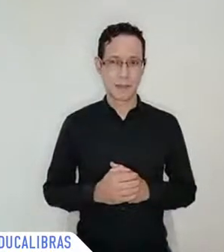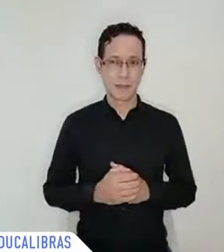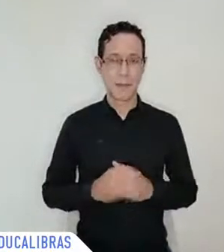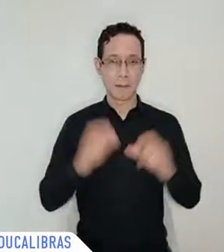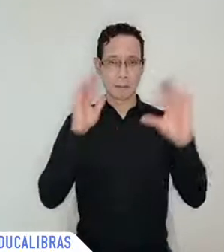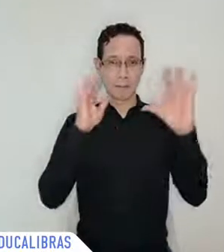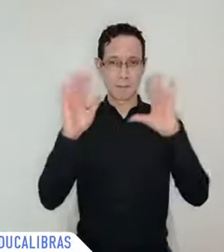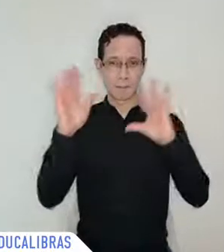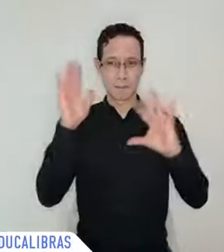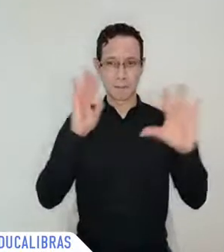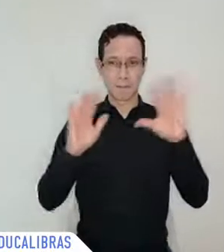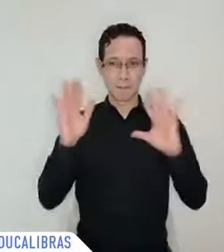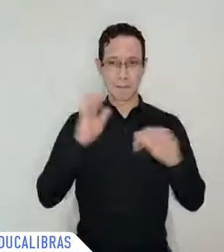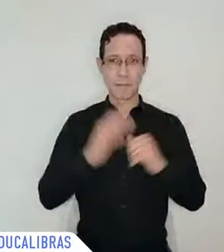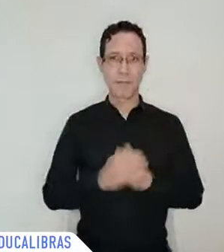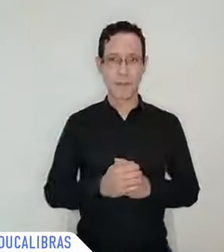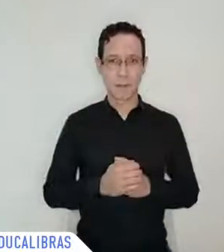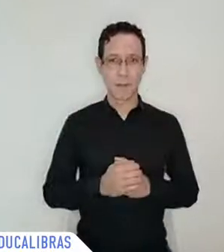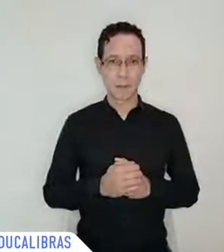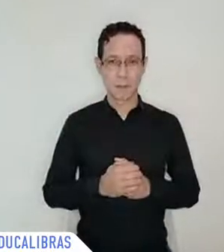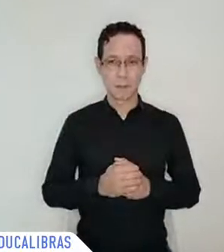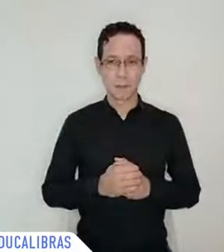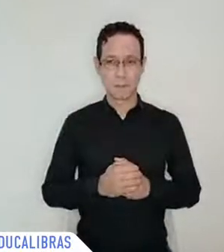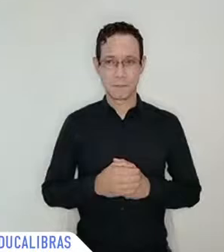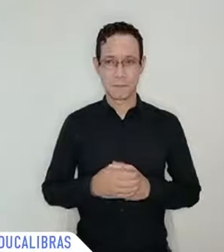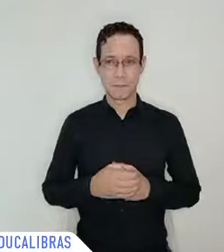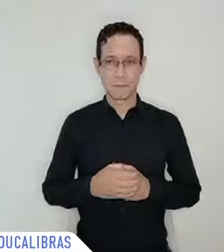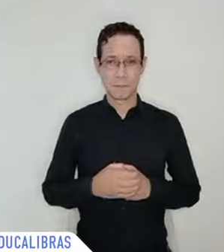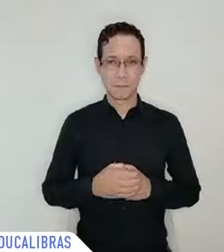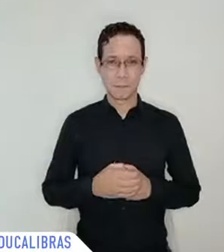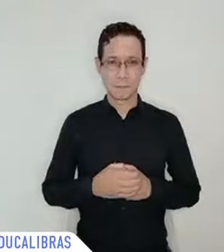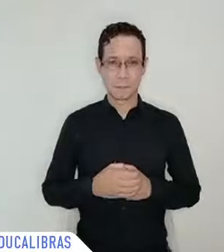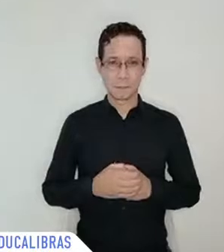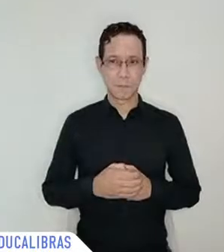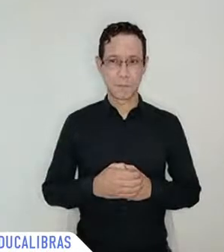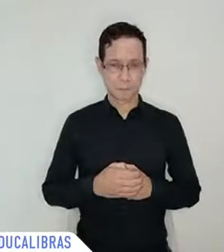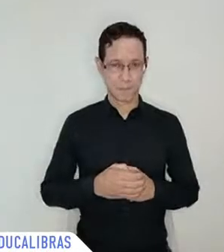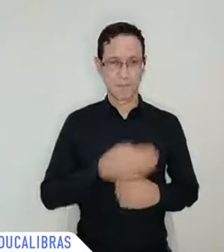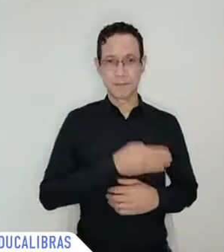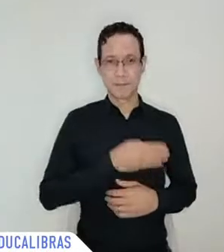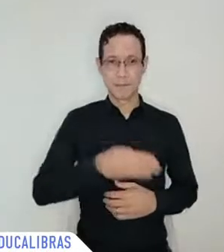How to Strengthen the Debate. When I was thinking of the